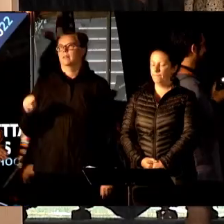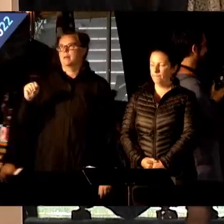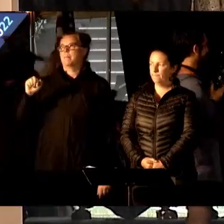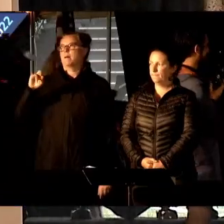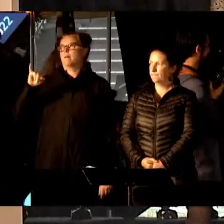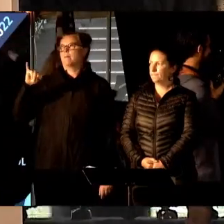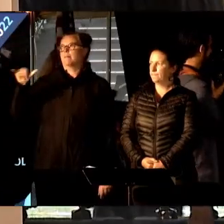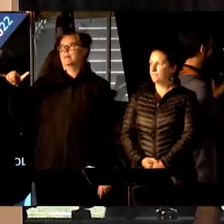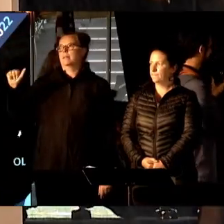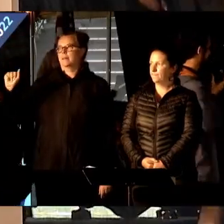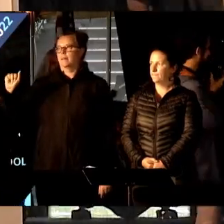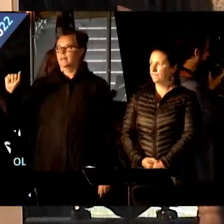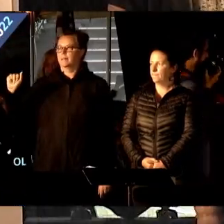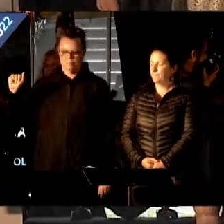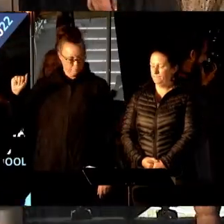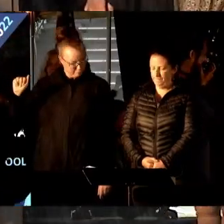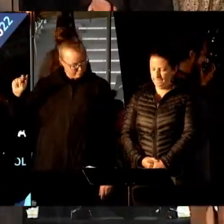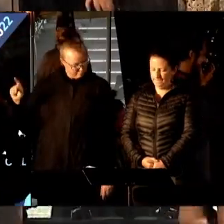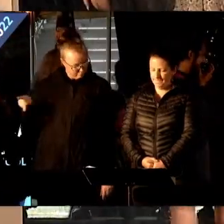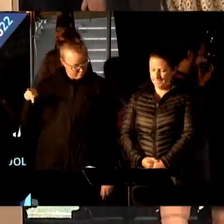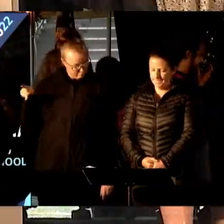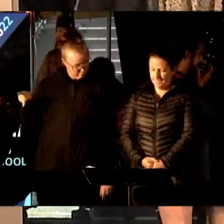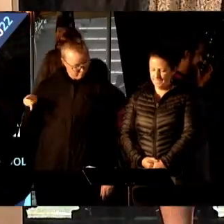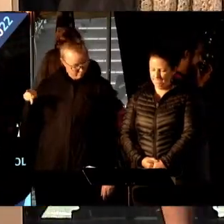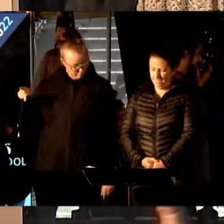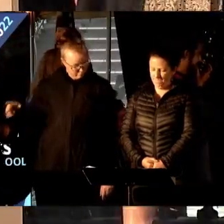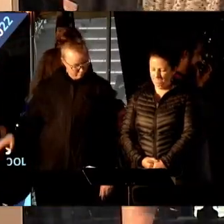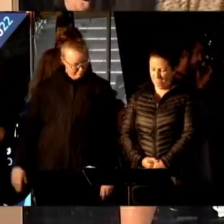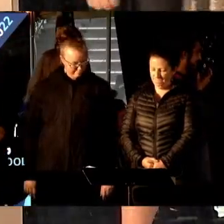Maria Poloshenko.